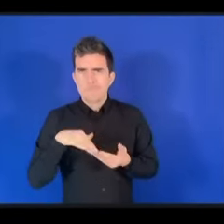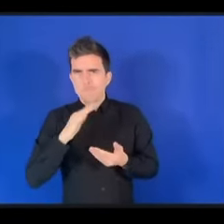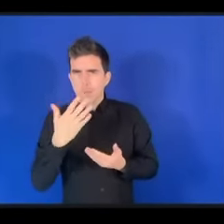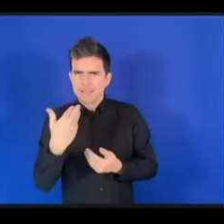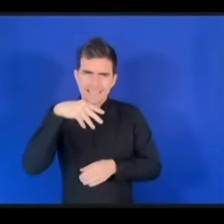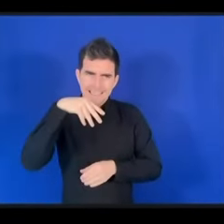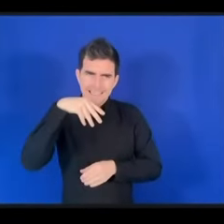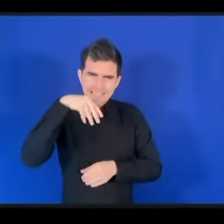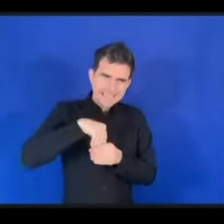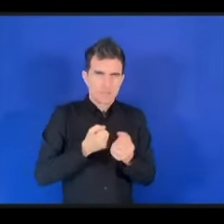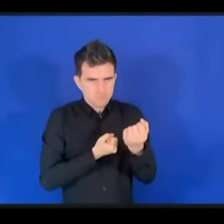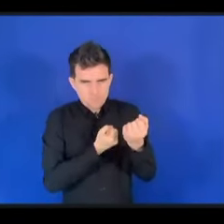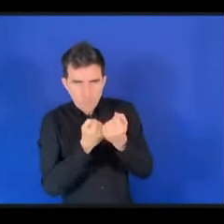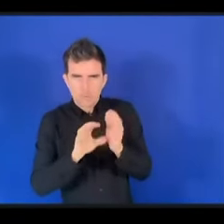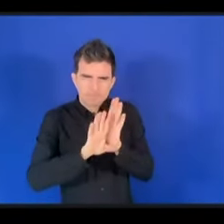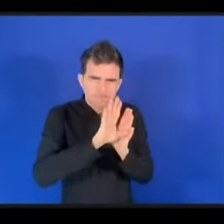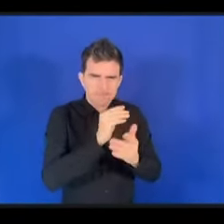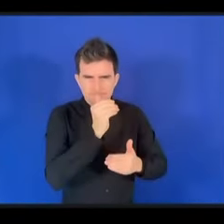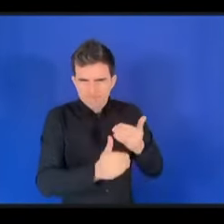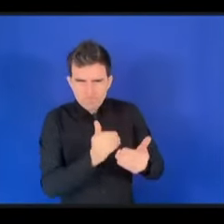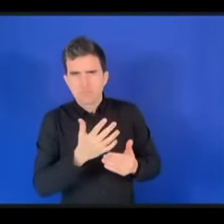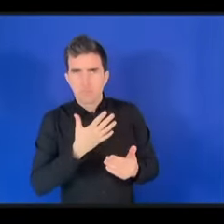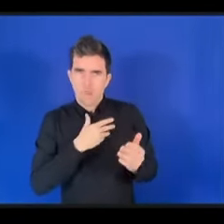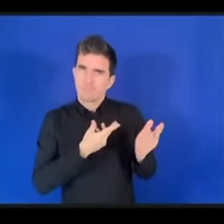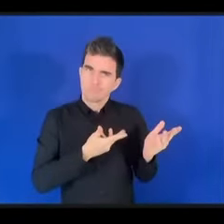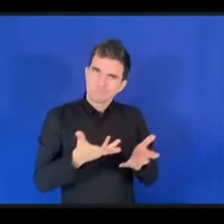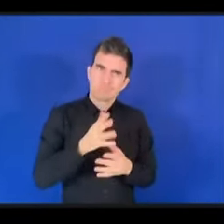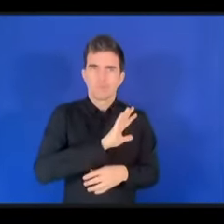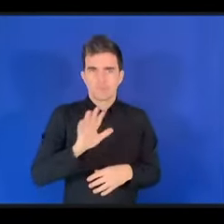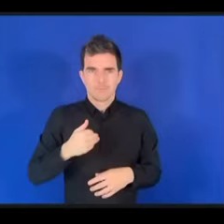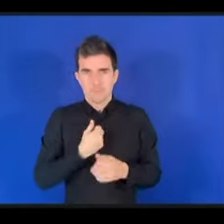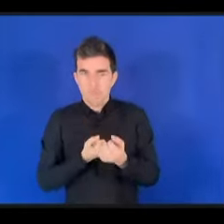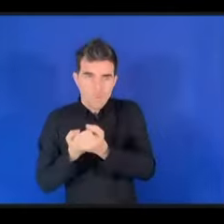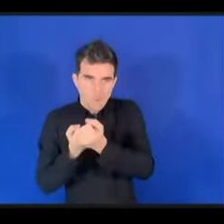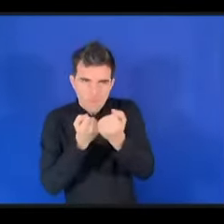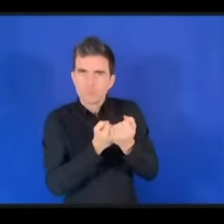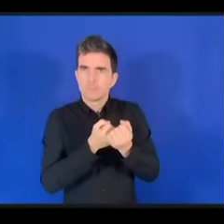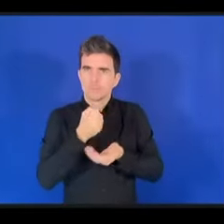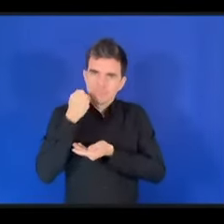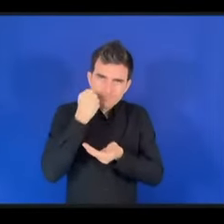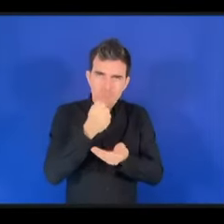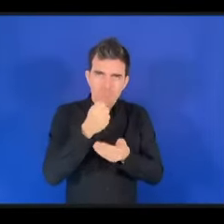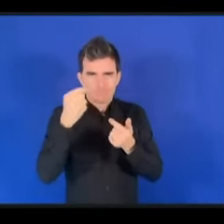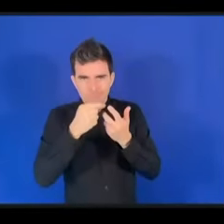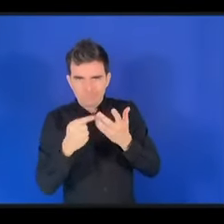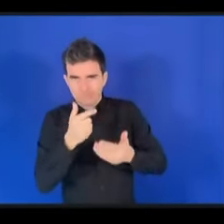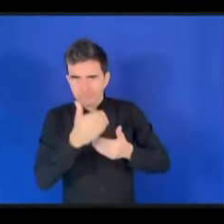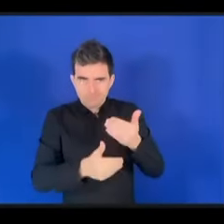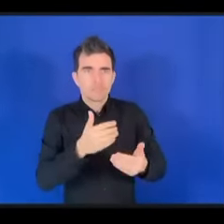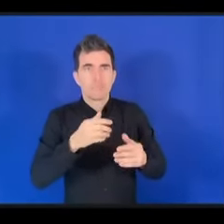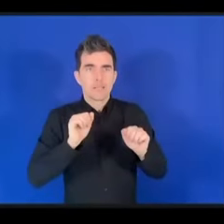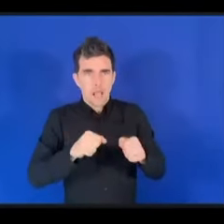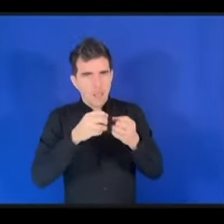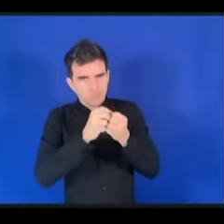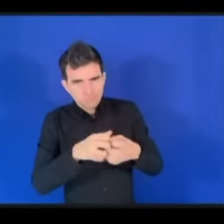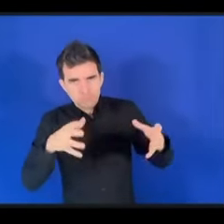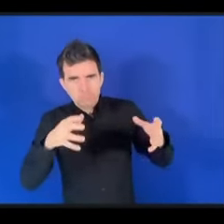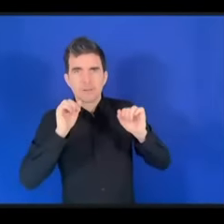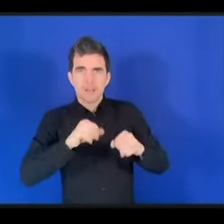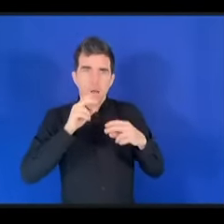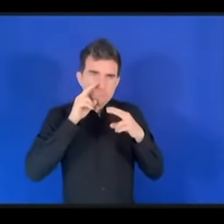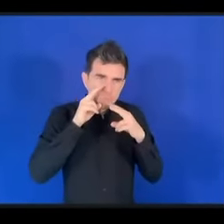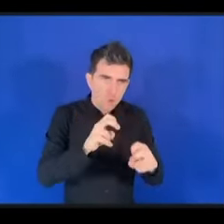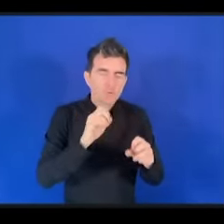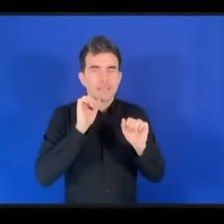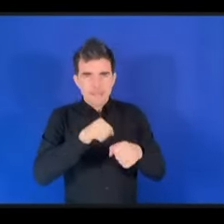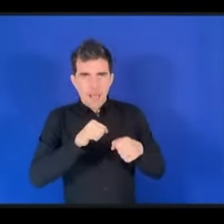provide funding for capacity building, research, and deployment. On that, I would like to thank the IGF for providing here the